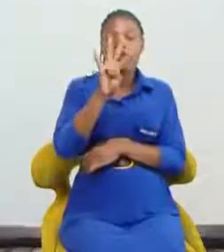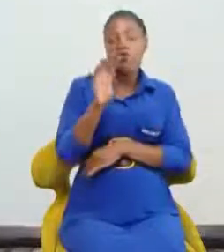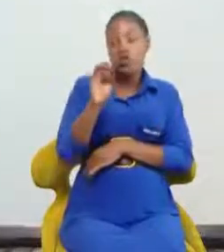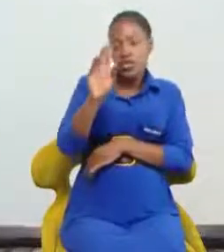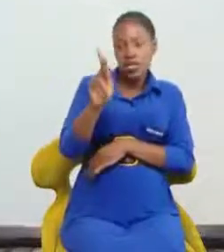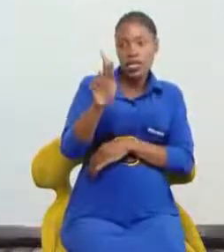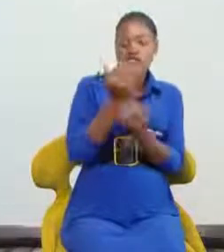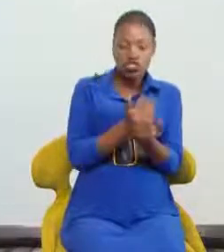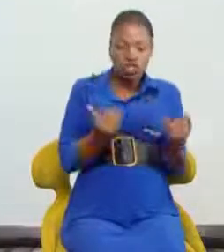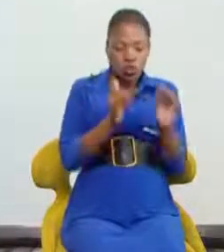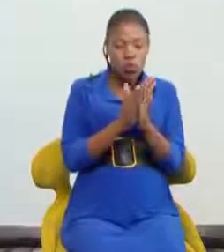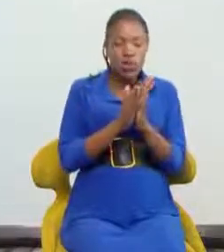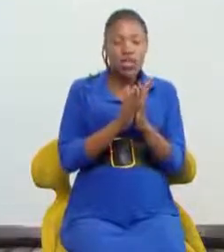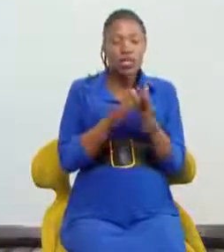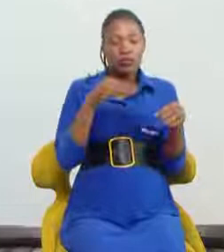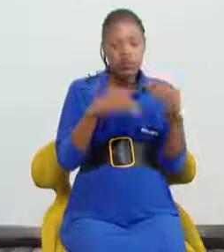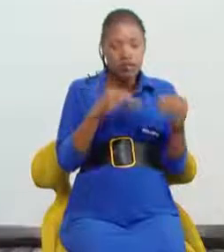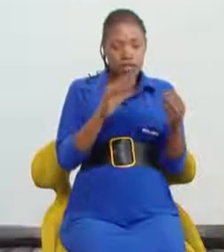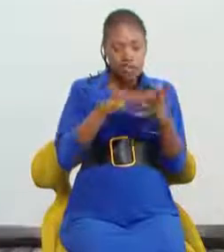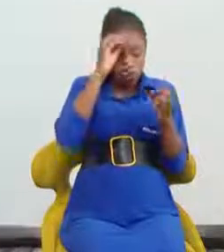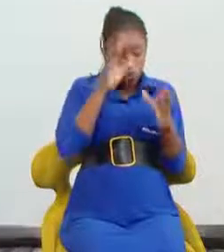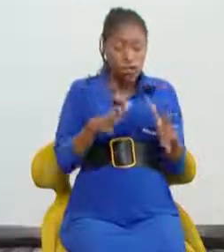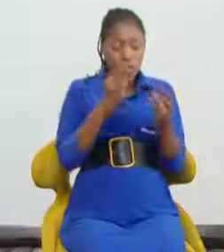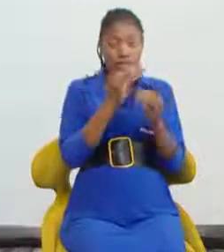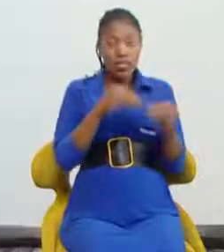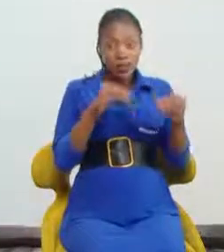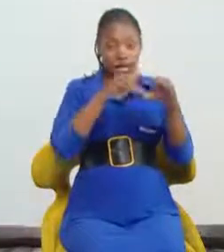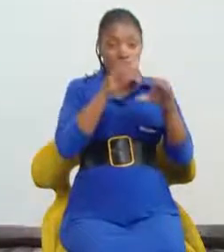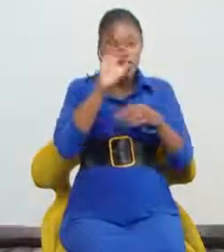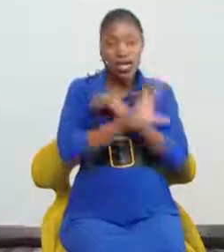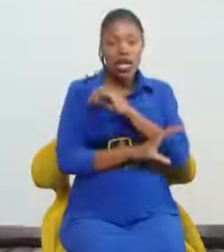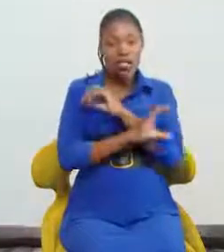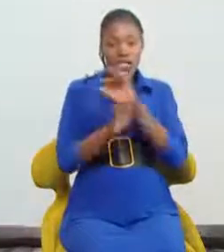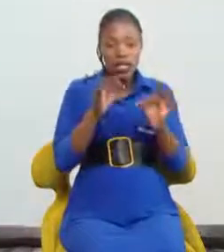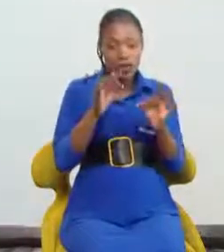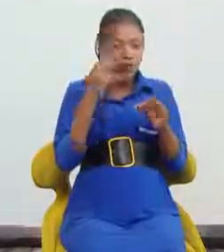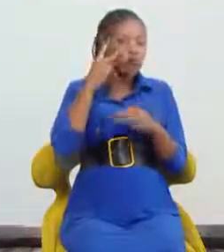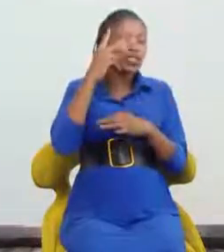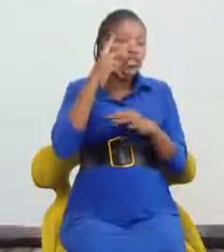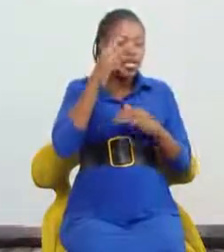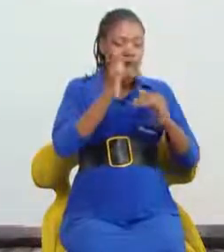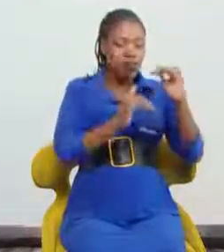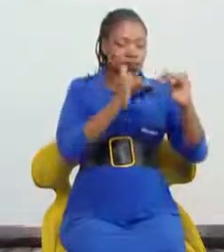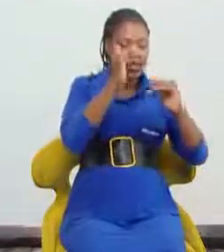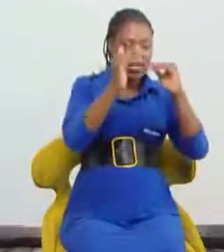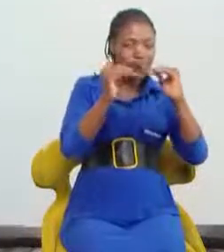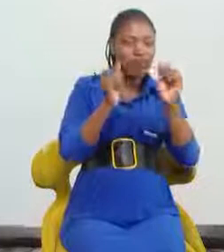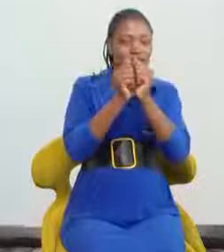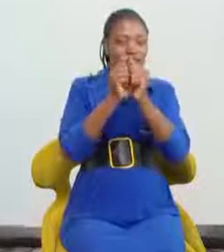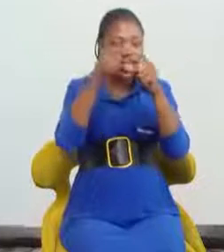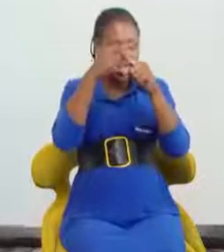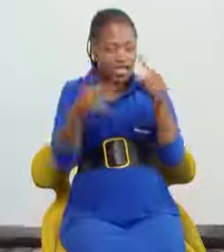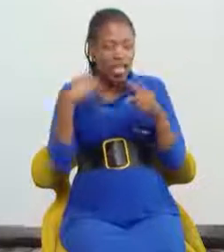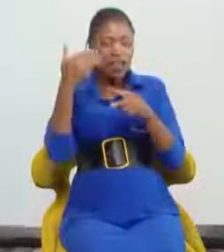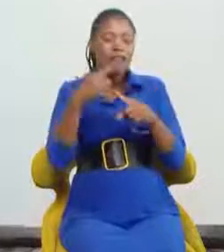students with disabilities in the country, which looks big if you look at the progression. So since 10 years, it's